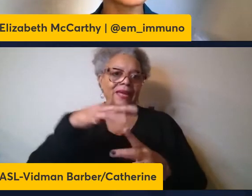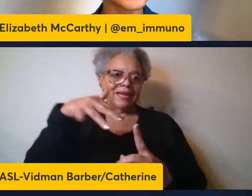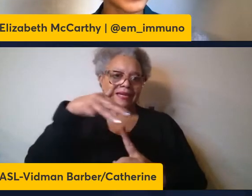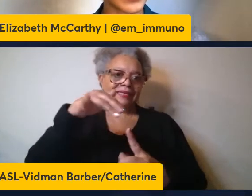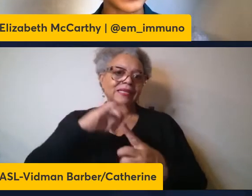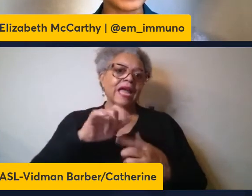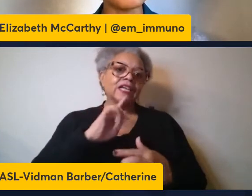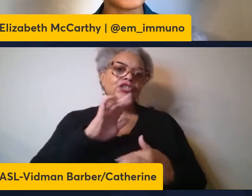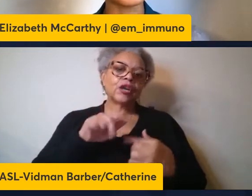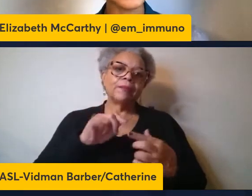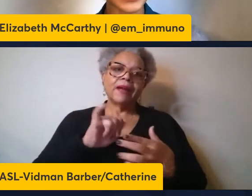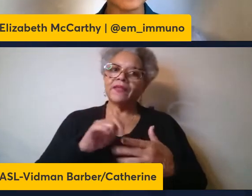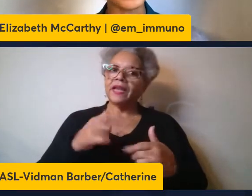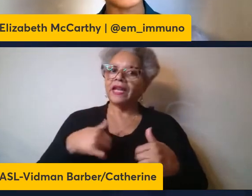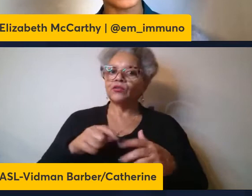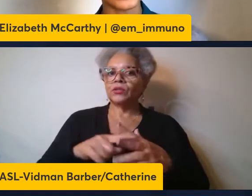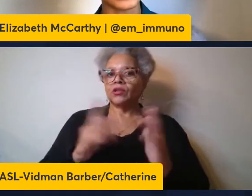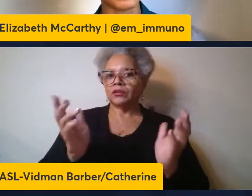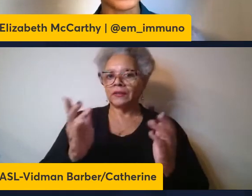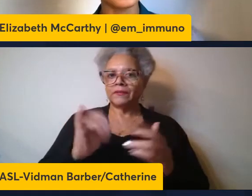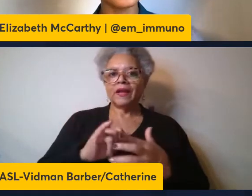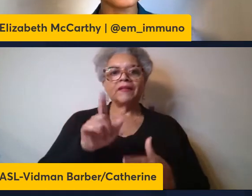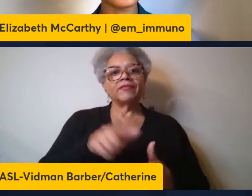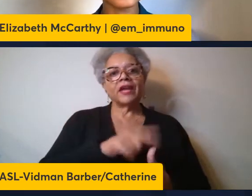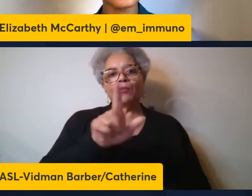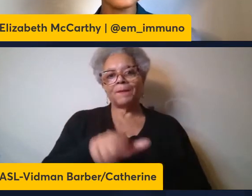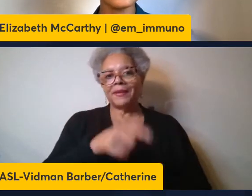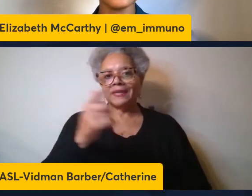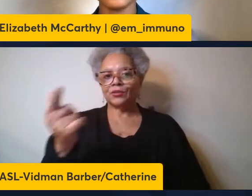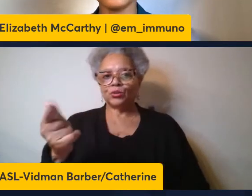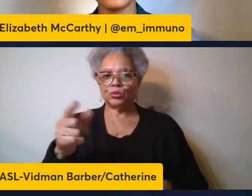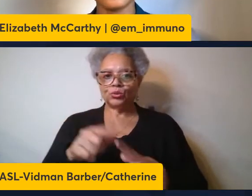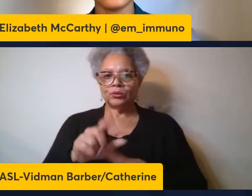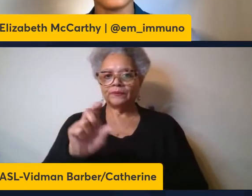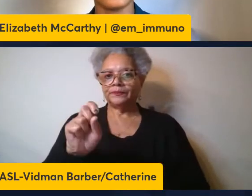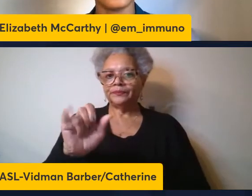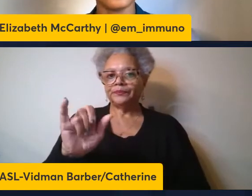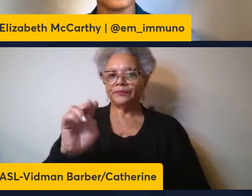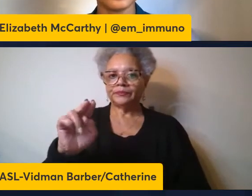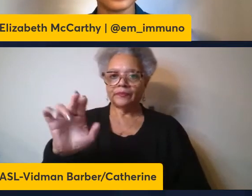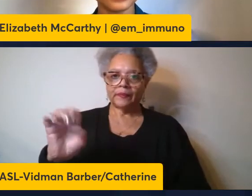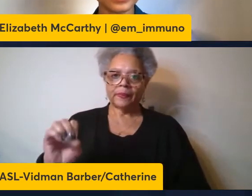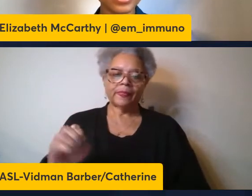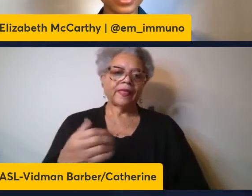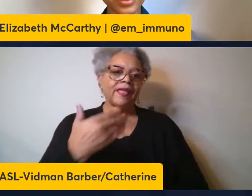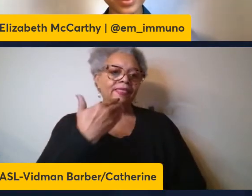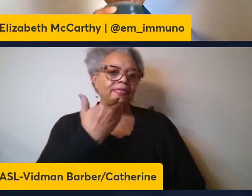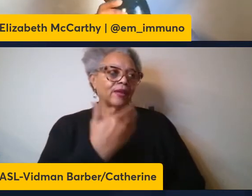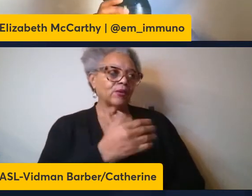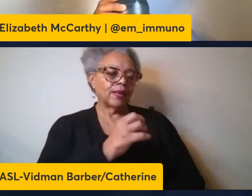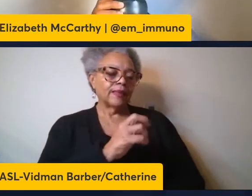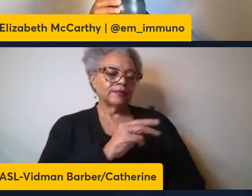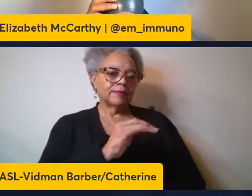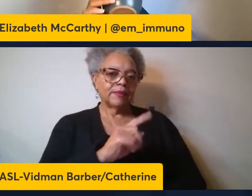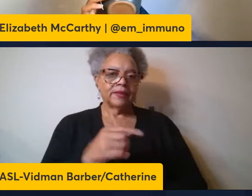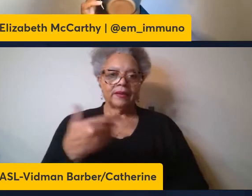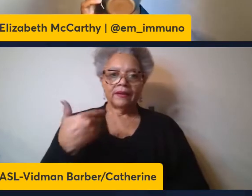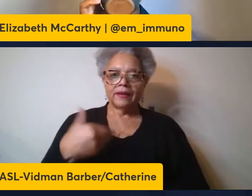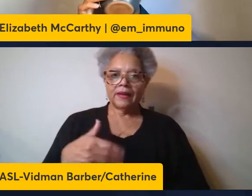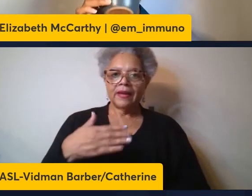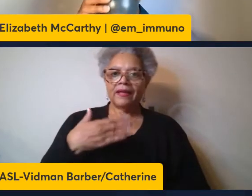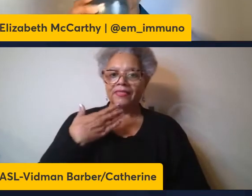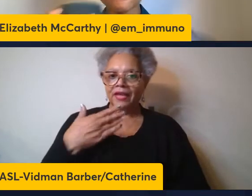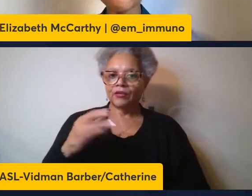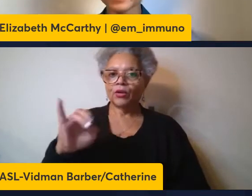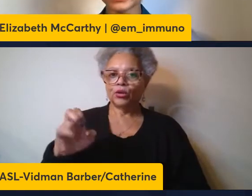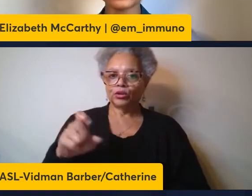chat. But with that, I'll pass it on to Simone. Thank you, Elizabeth. And thank you, Joel and Elizabeth,